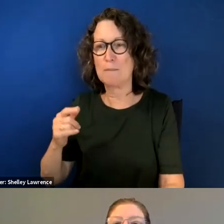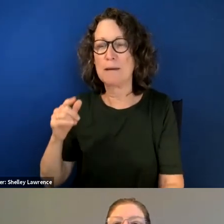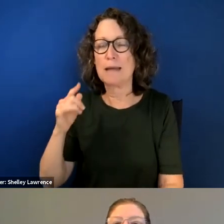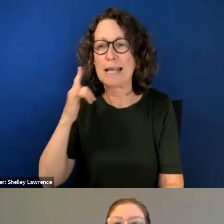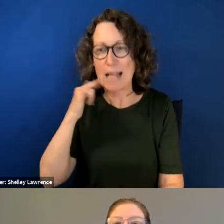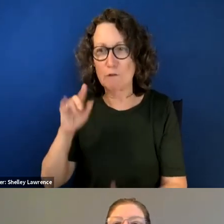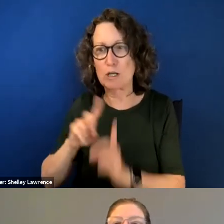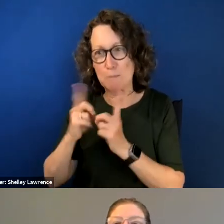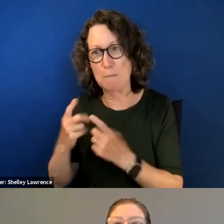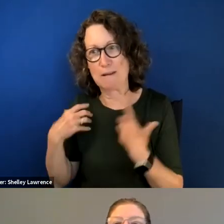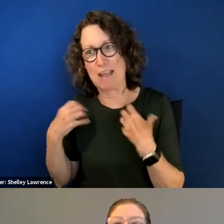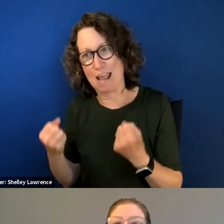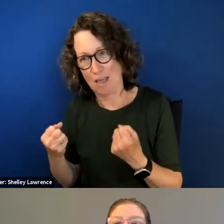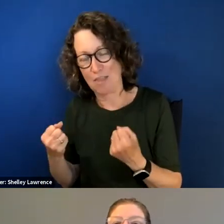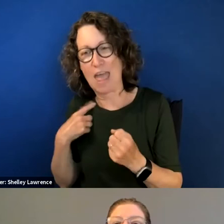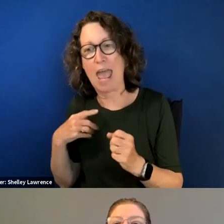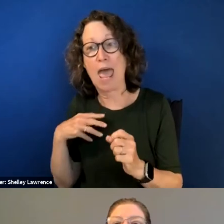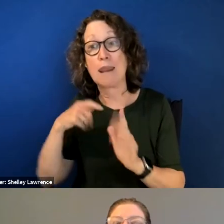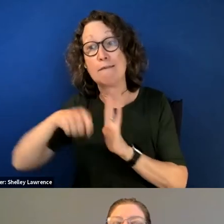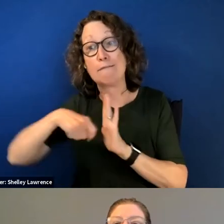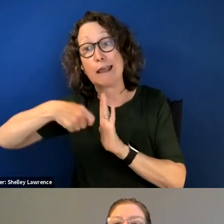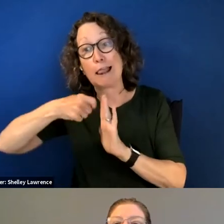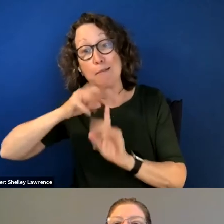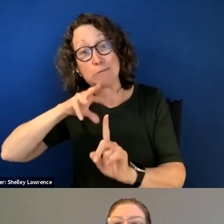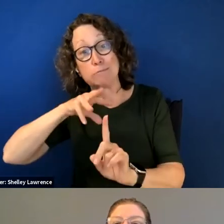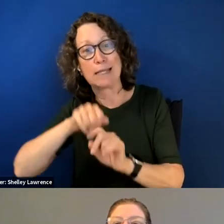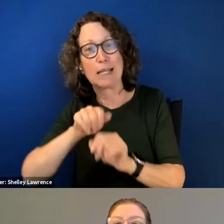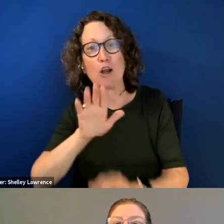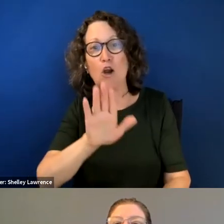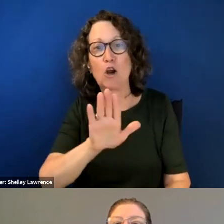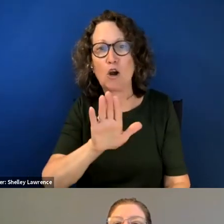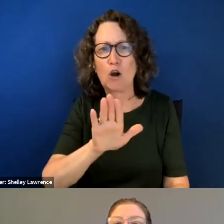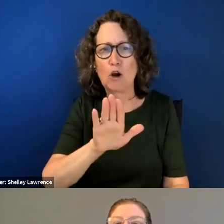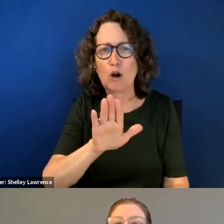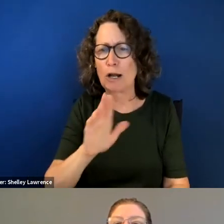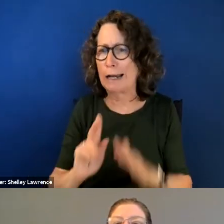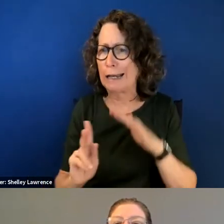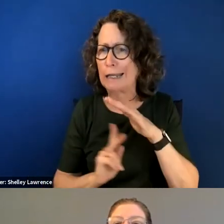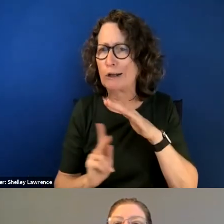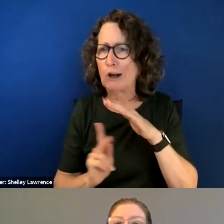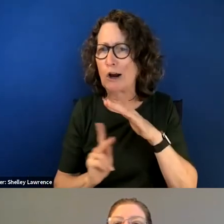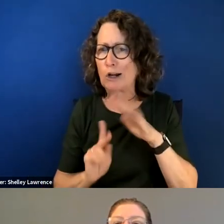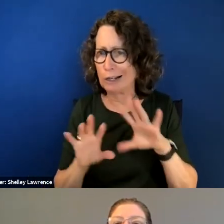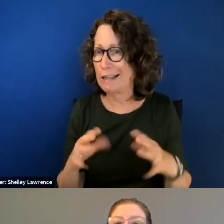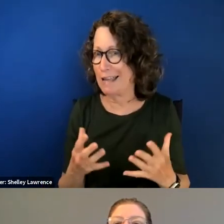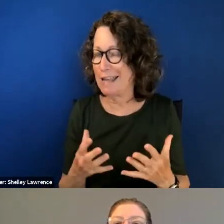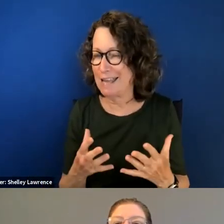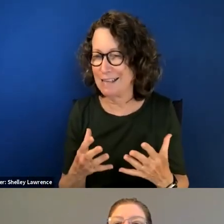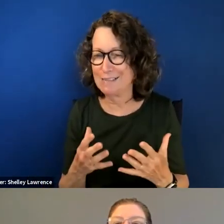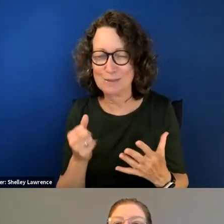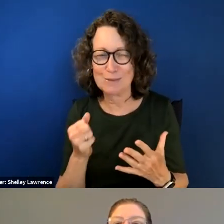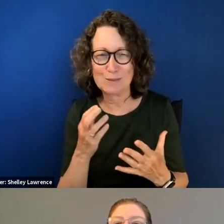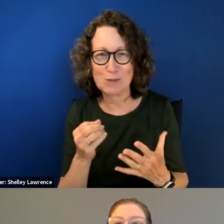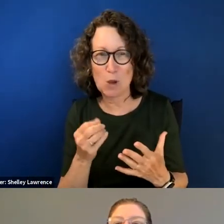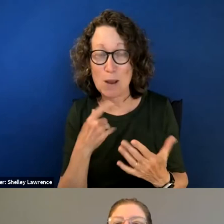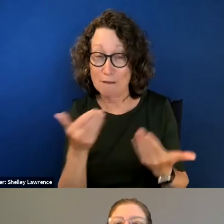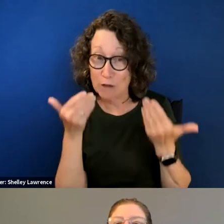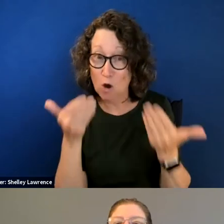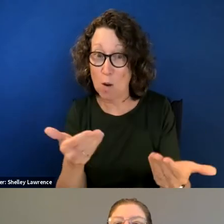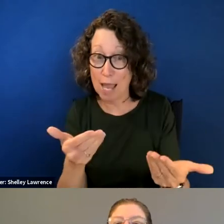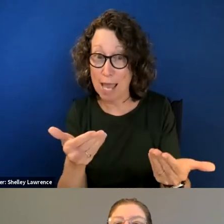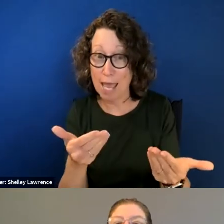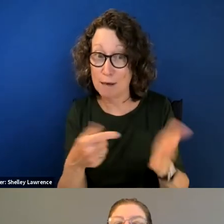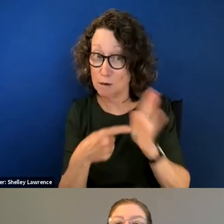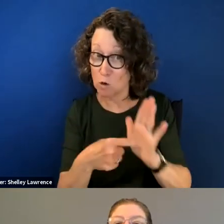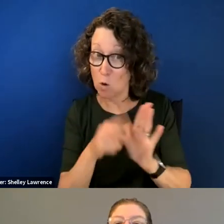Department of Health, and it was filmed in her, I believe, kindergarten class. So if you'll go ahead and